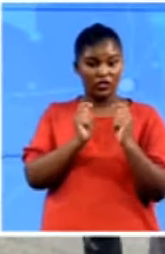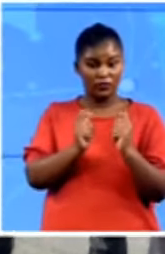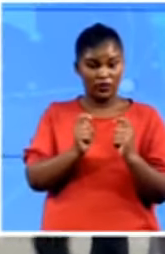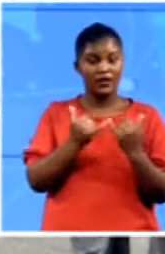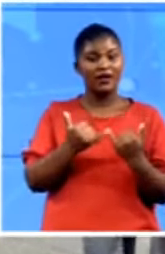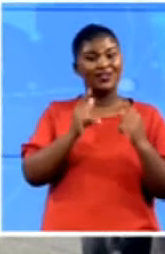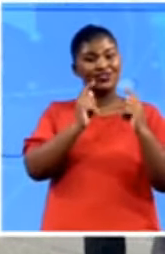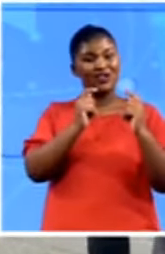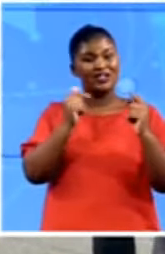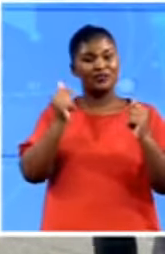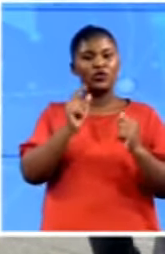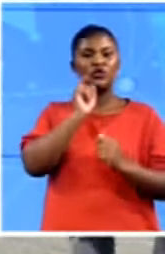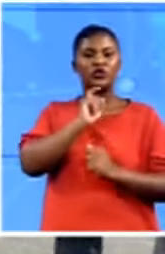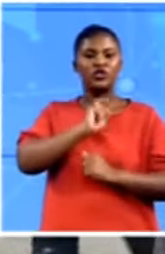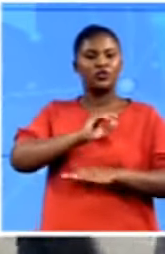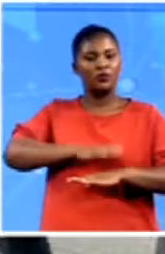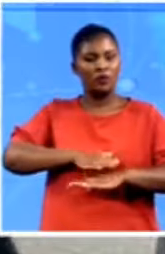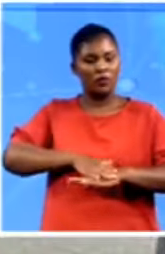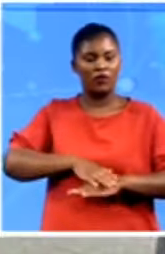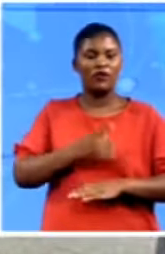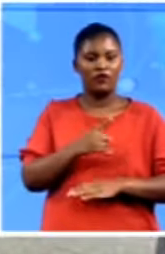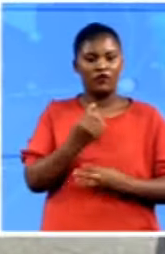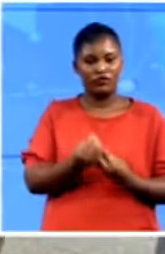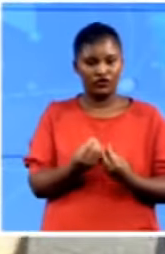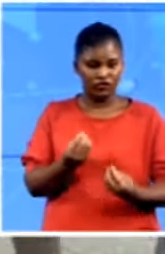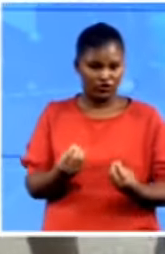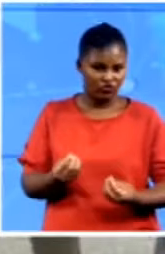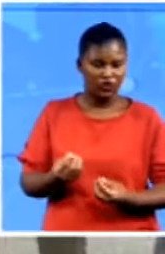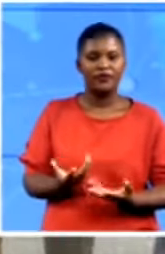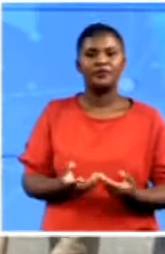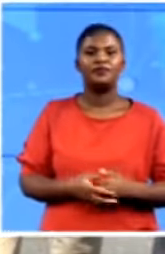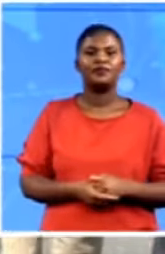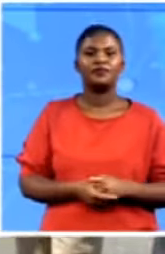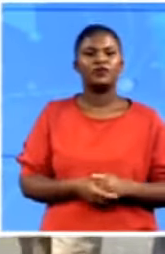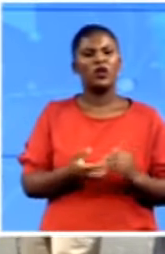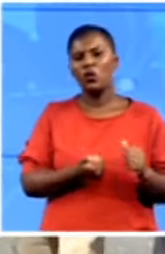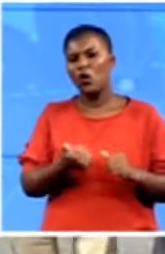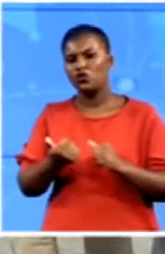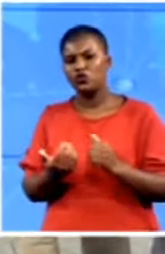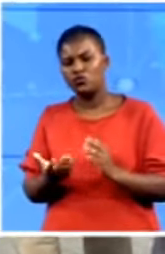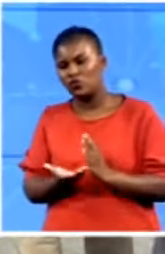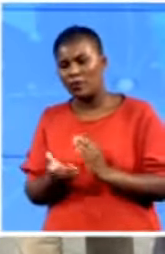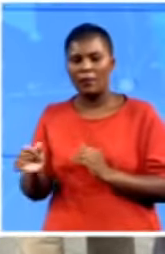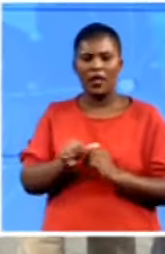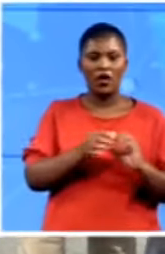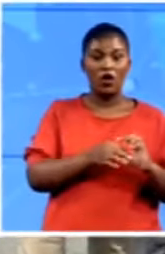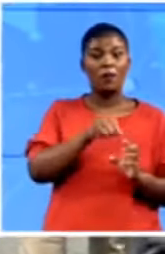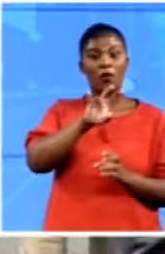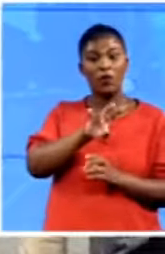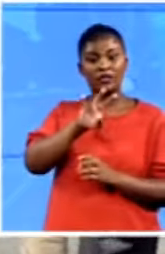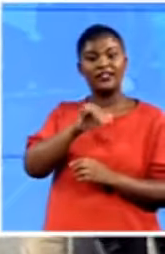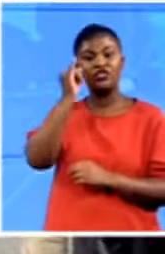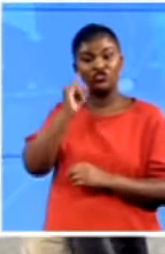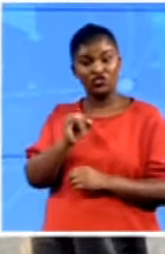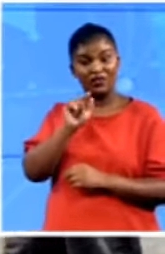transport these learners who will start or go back to school on Wednesday, checking if they're compliant, checking if the drivers have the